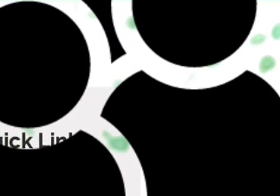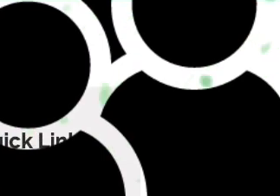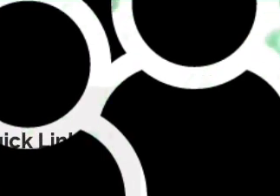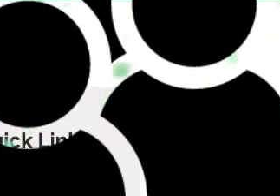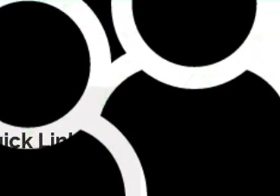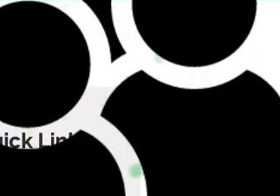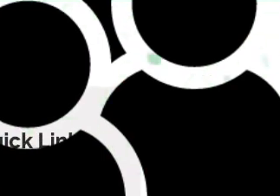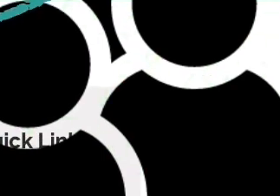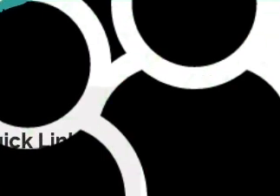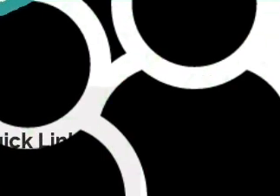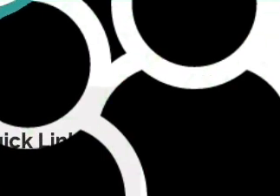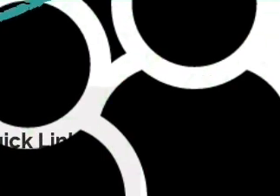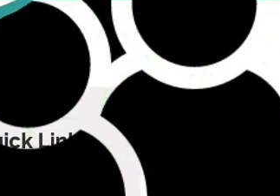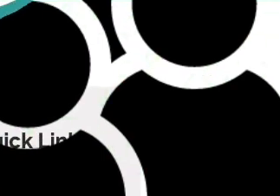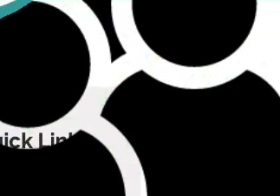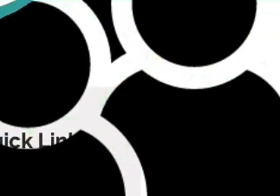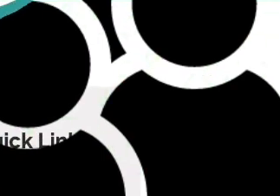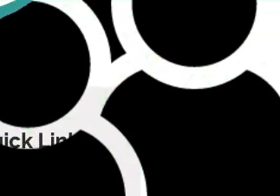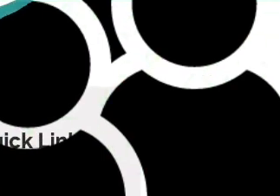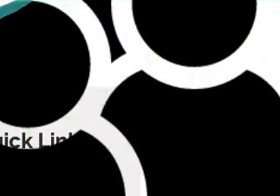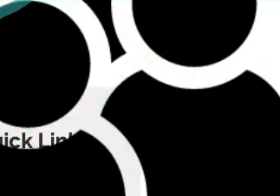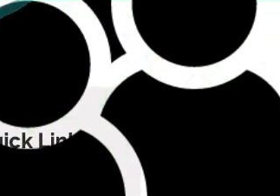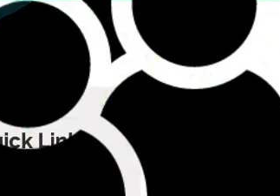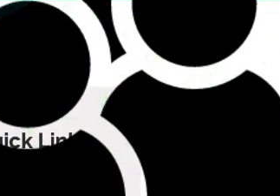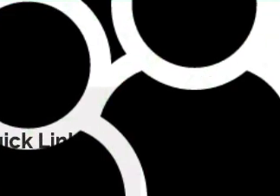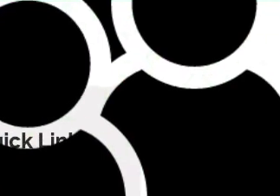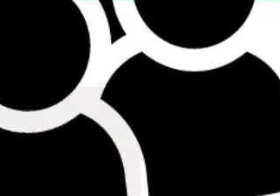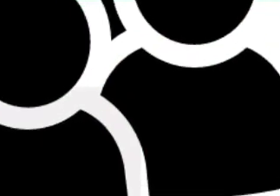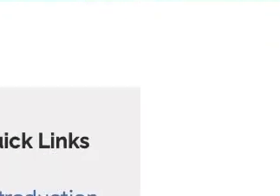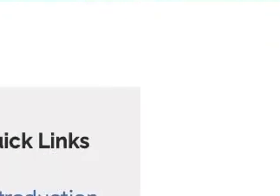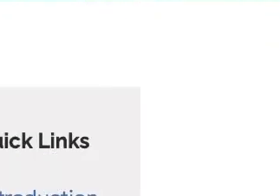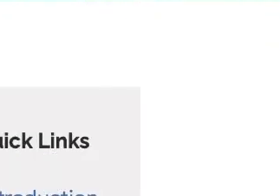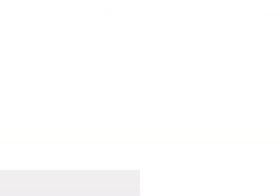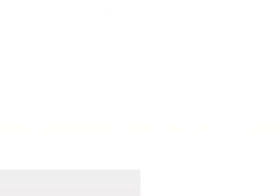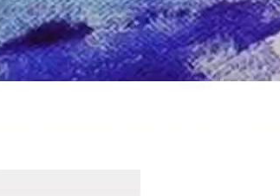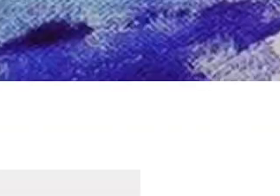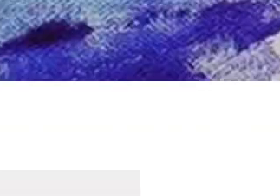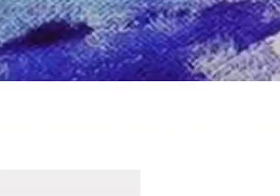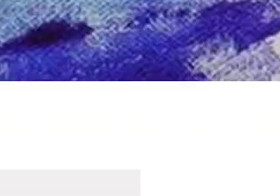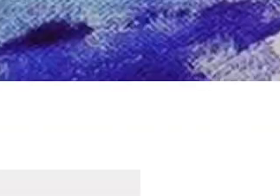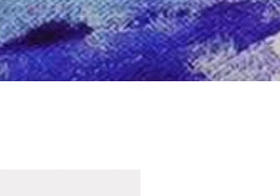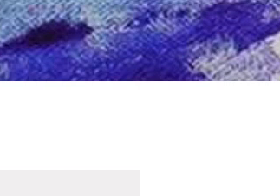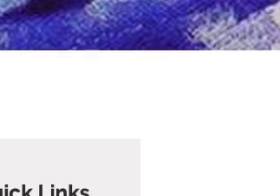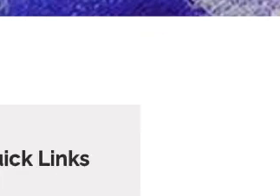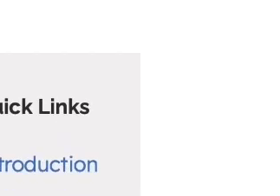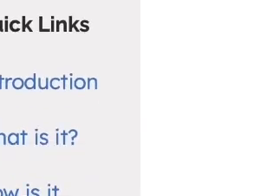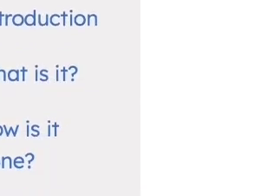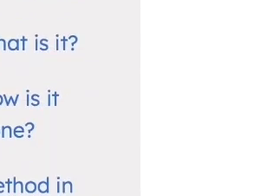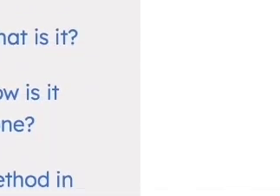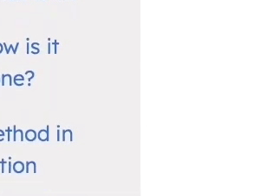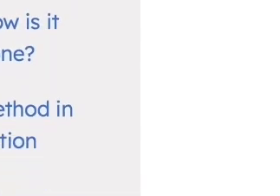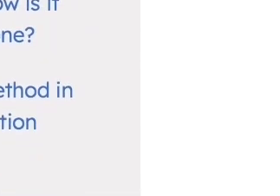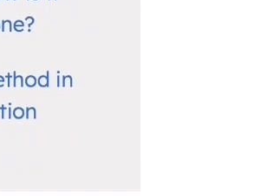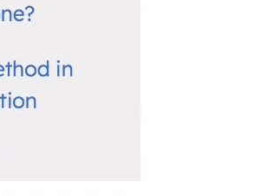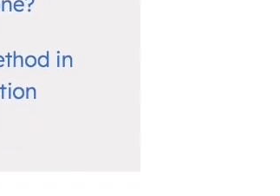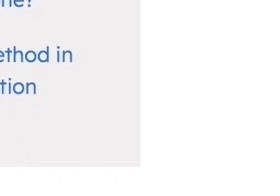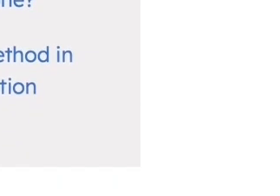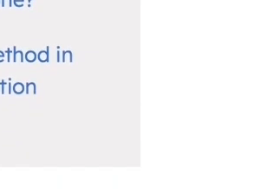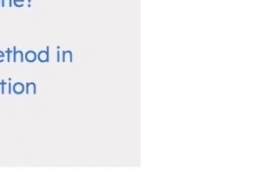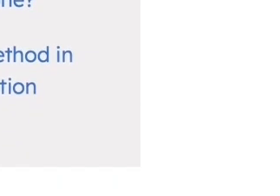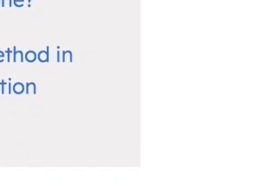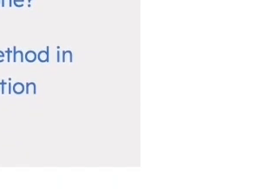and purposeful sampling, two types of qualitative sampling. You decide purposeful sampling is the most